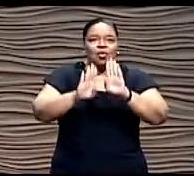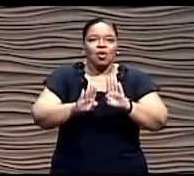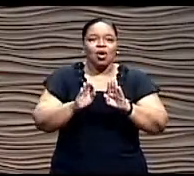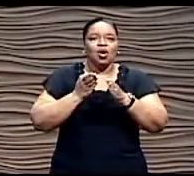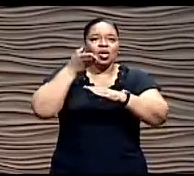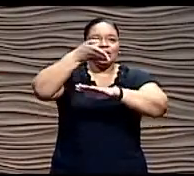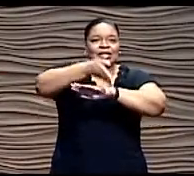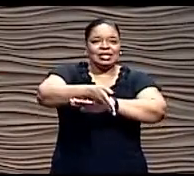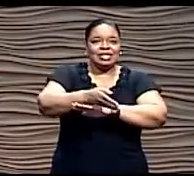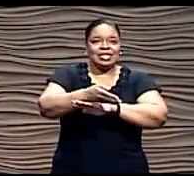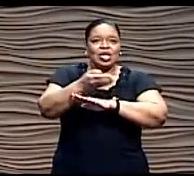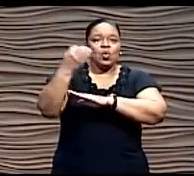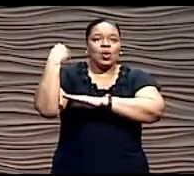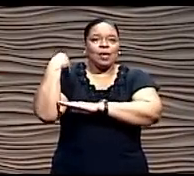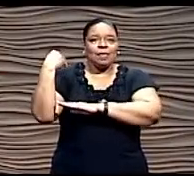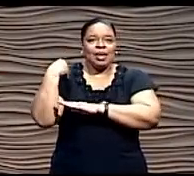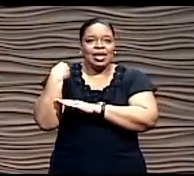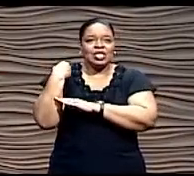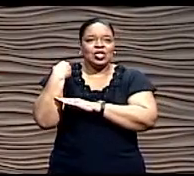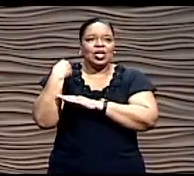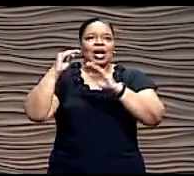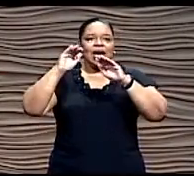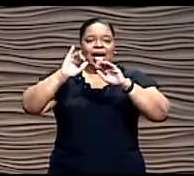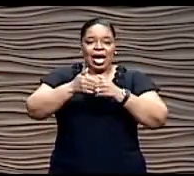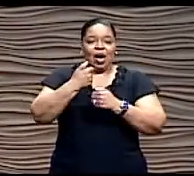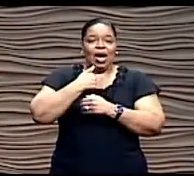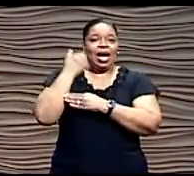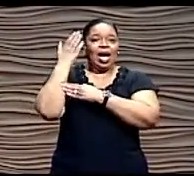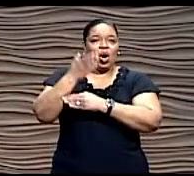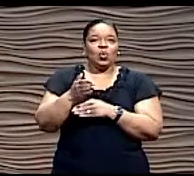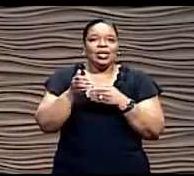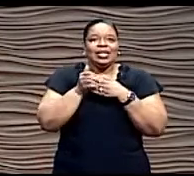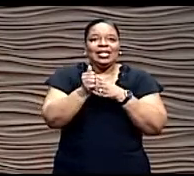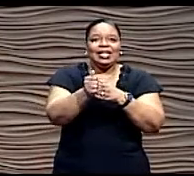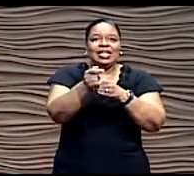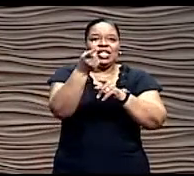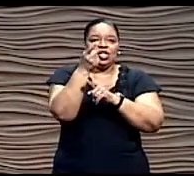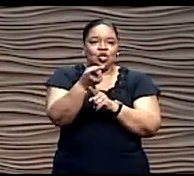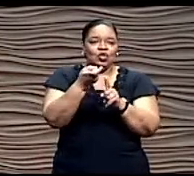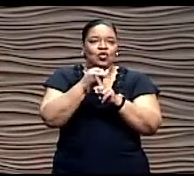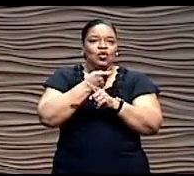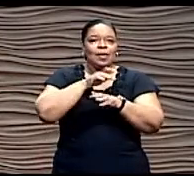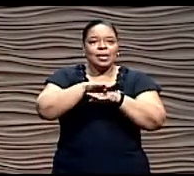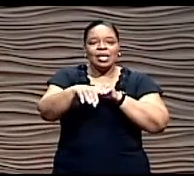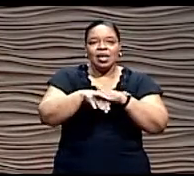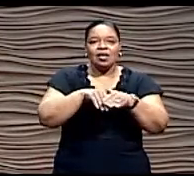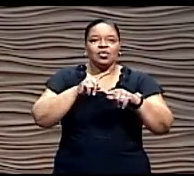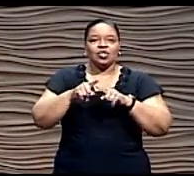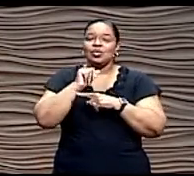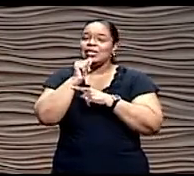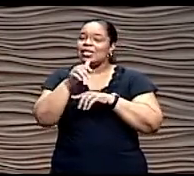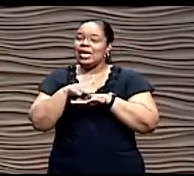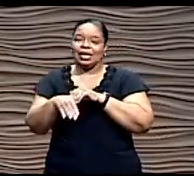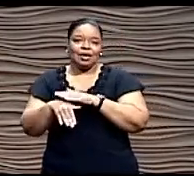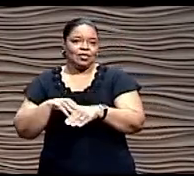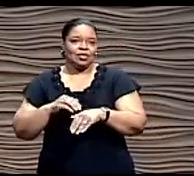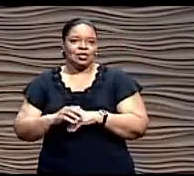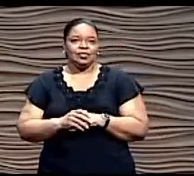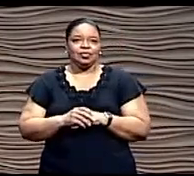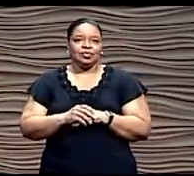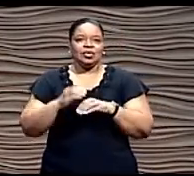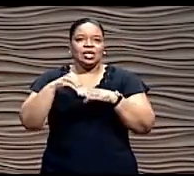reminder of how I will lead you out from comfort into discomfort. But in all of